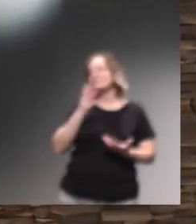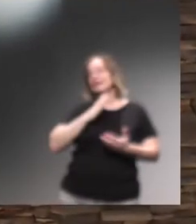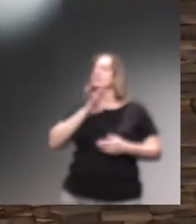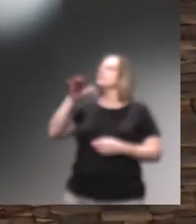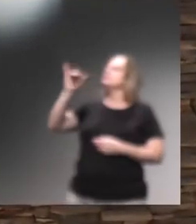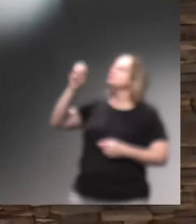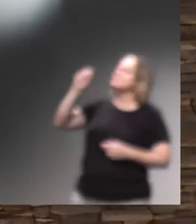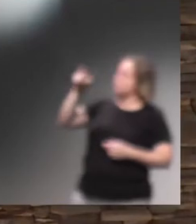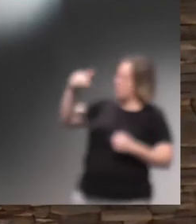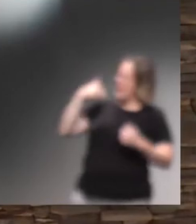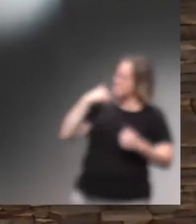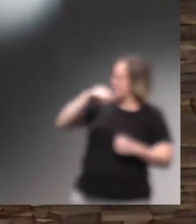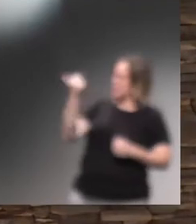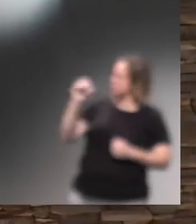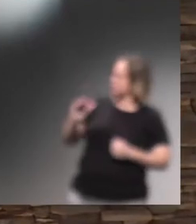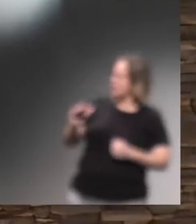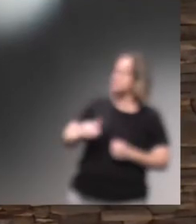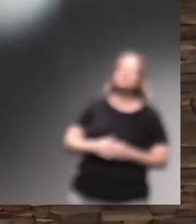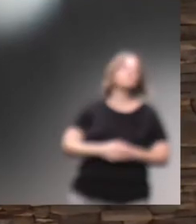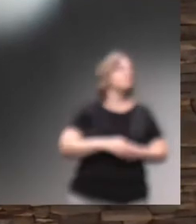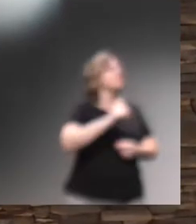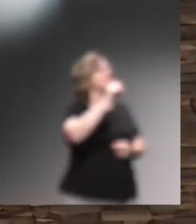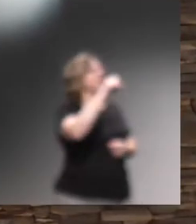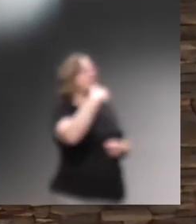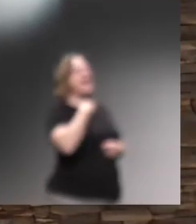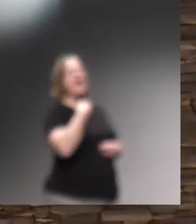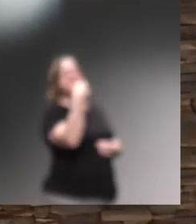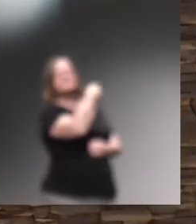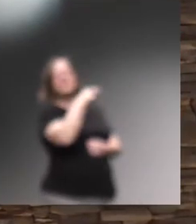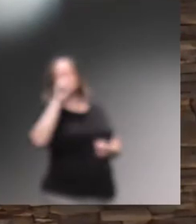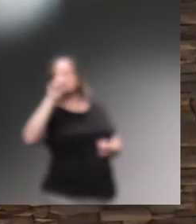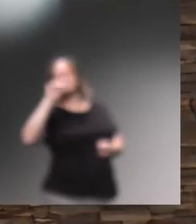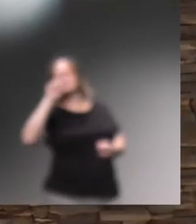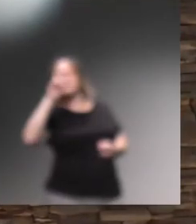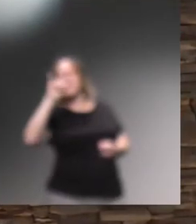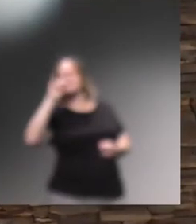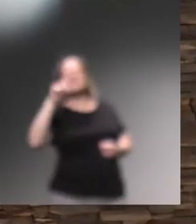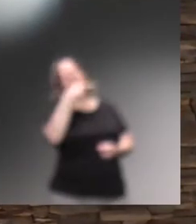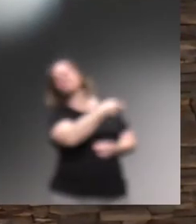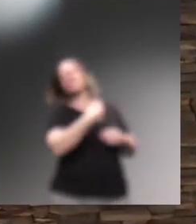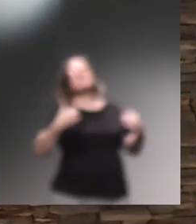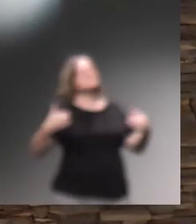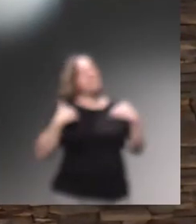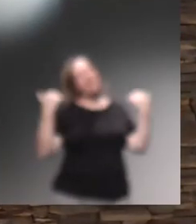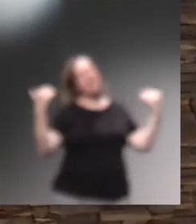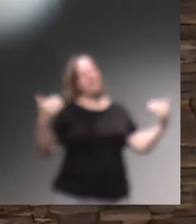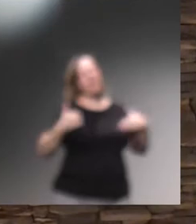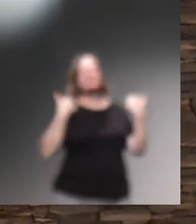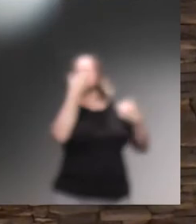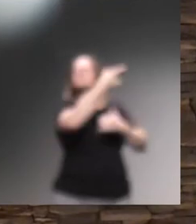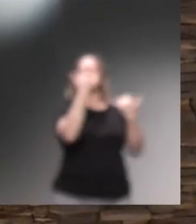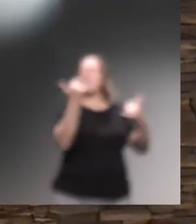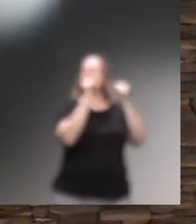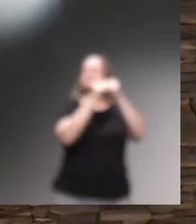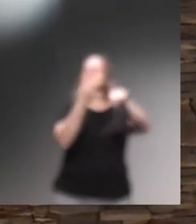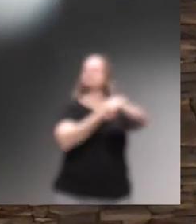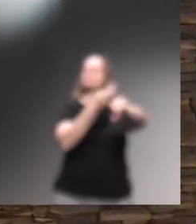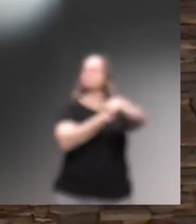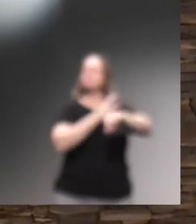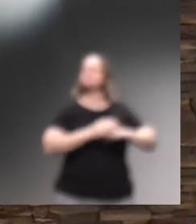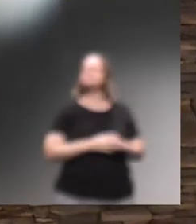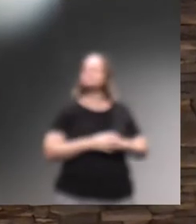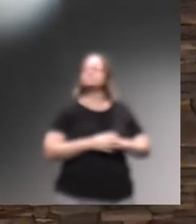Jesse says, well, yeah, I mean, there's this David kid, but he's out with the sheep, and he's young, and it's not him. And Samuel